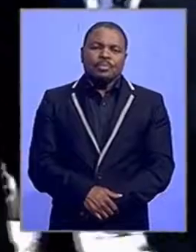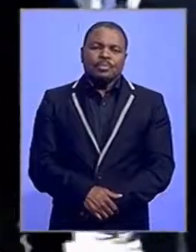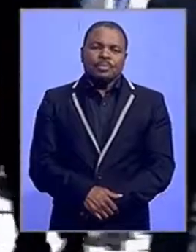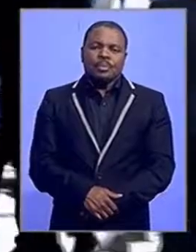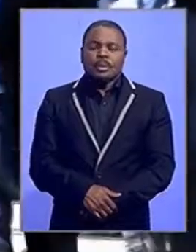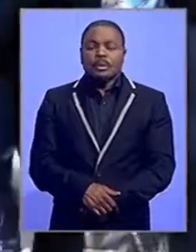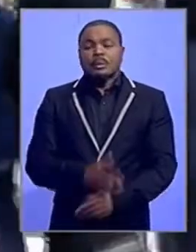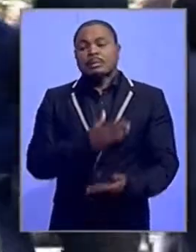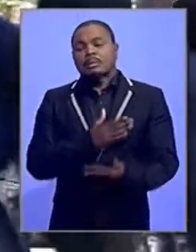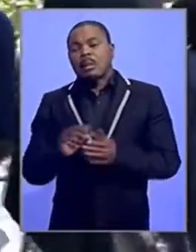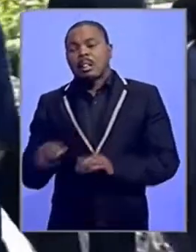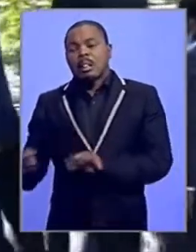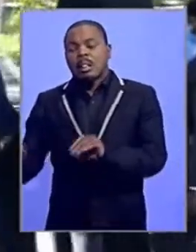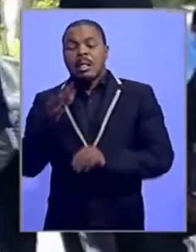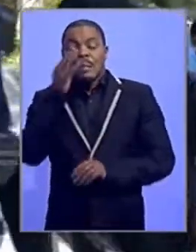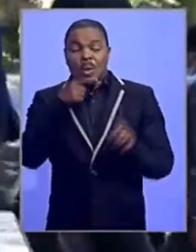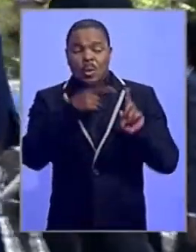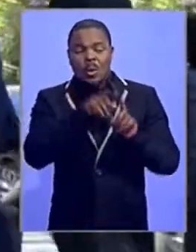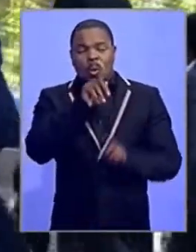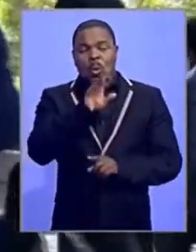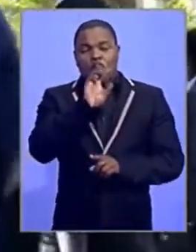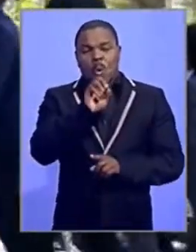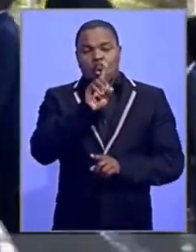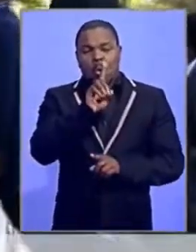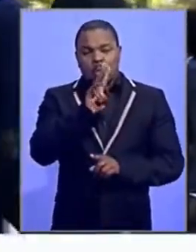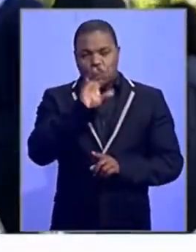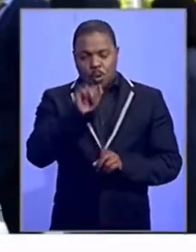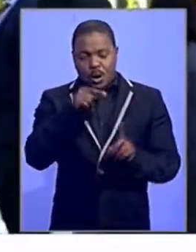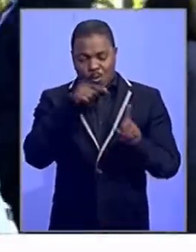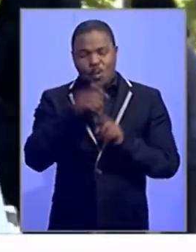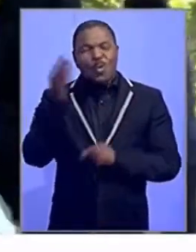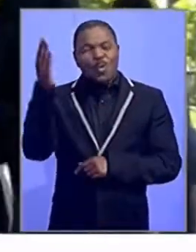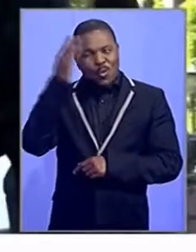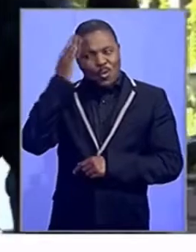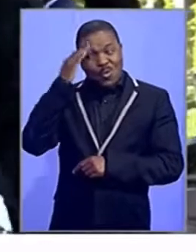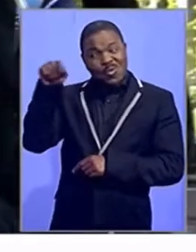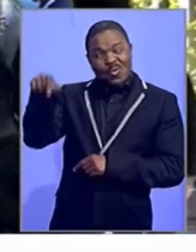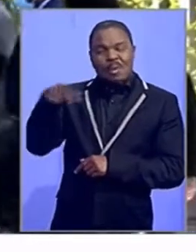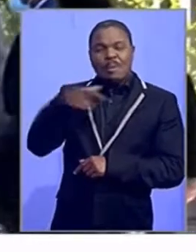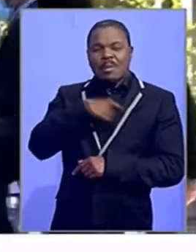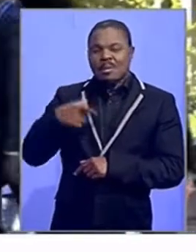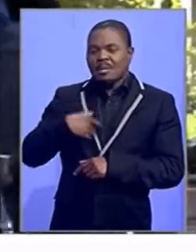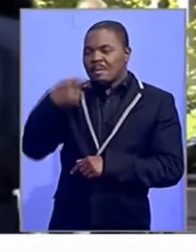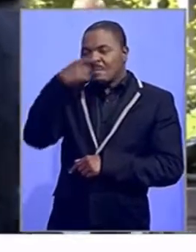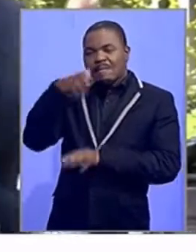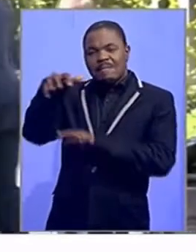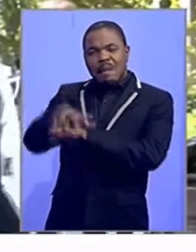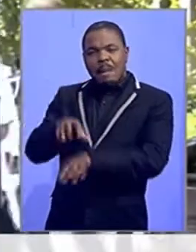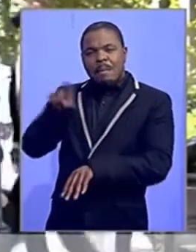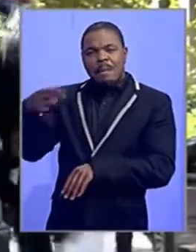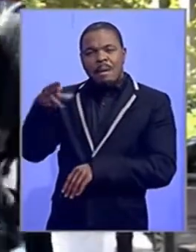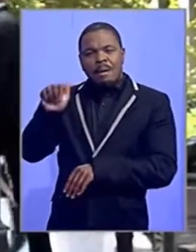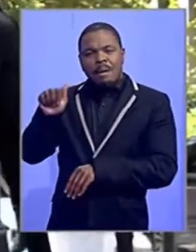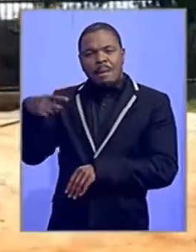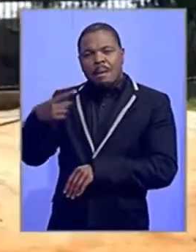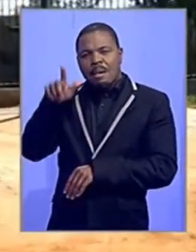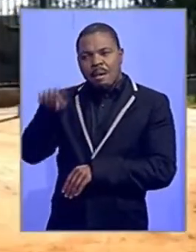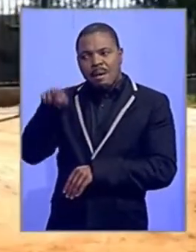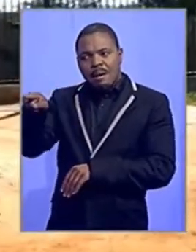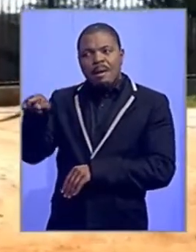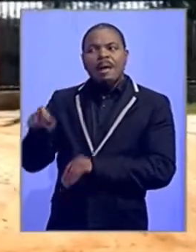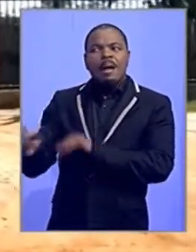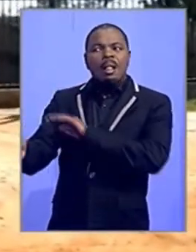Go na le ditatofatso tsa gore Kodwa o ne a itse ka ga kgothoso ya kwa polaseng ya mopresidente Ramaphosa kwaPhala-phala mme a tshola se jaaka